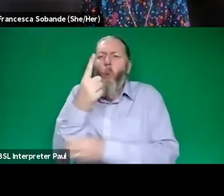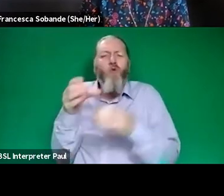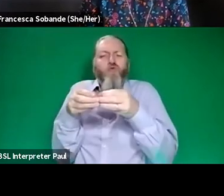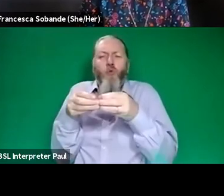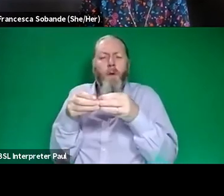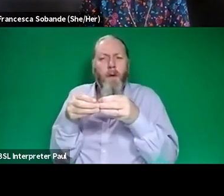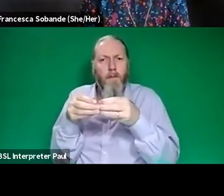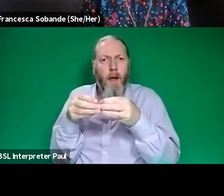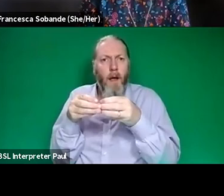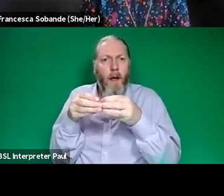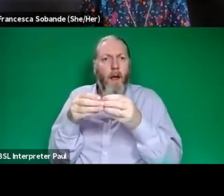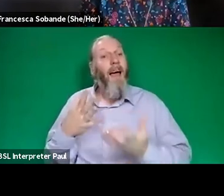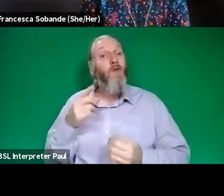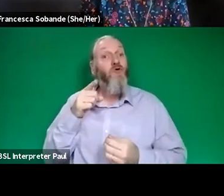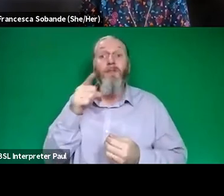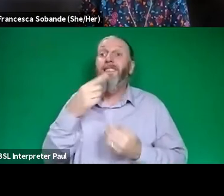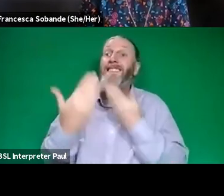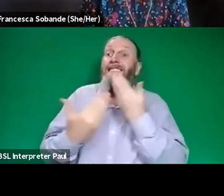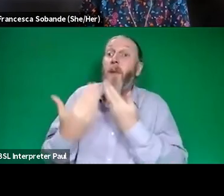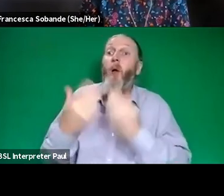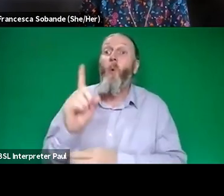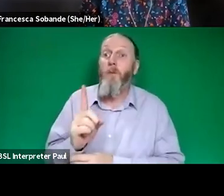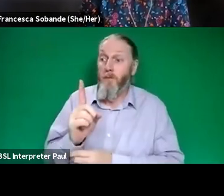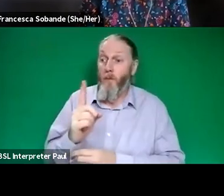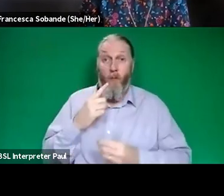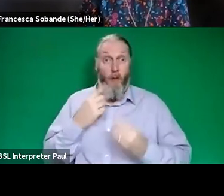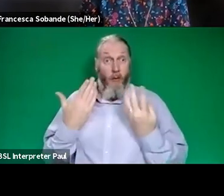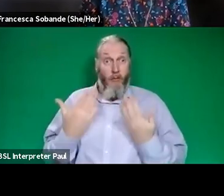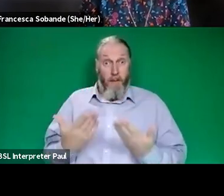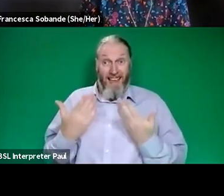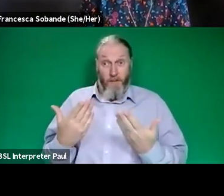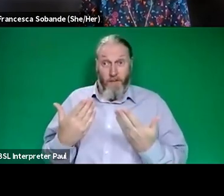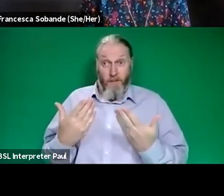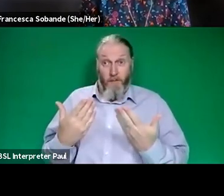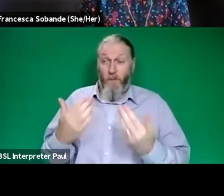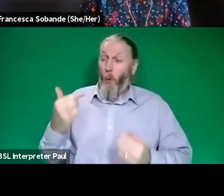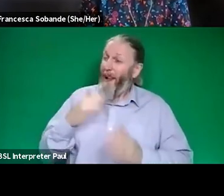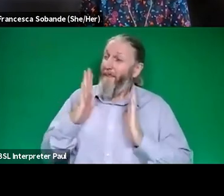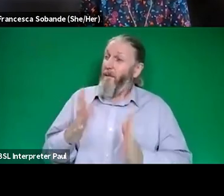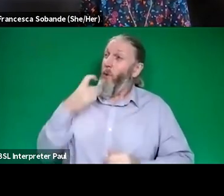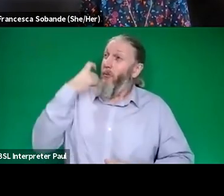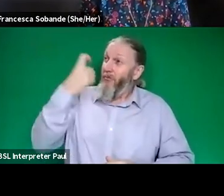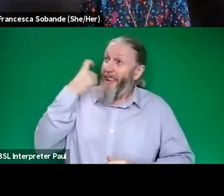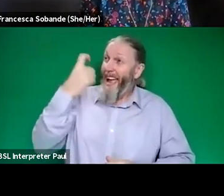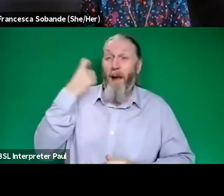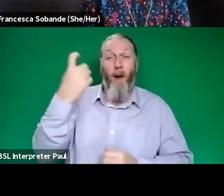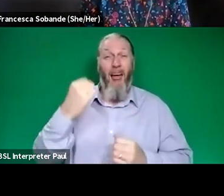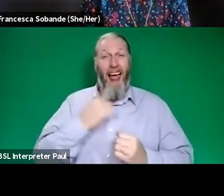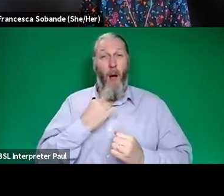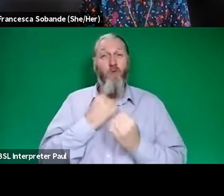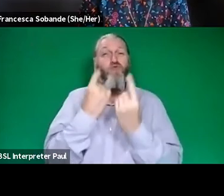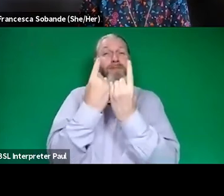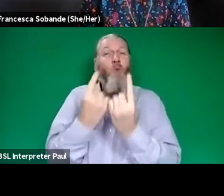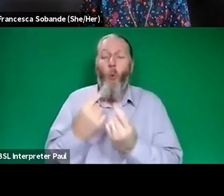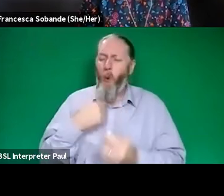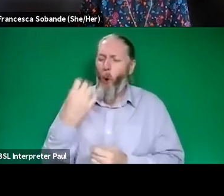that we have to understand that in the current stage in which we're at, where we're forced to think about the resources we have as inherently limited, and forced to